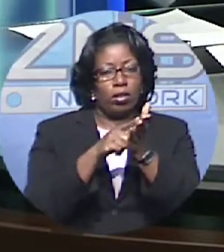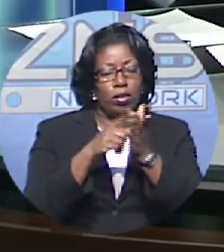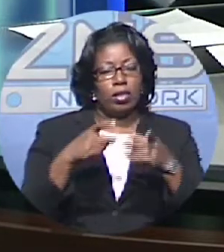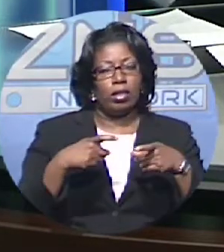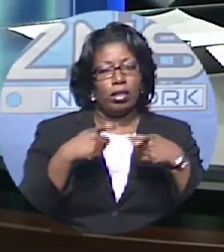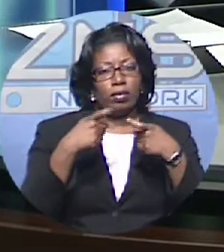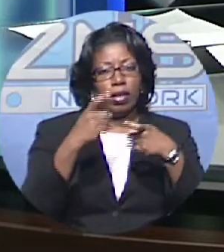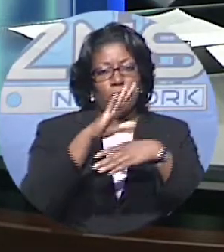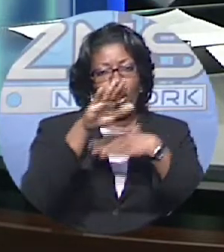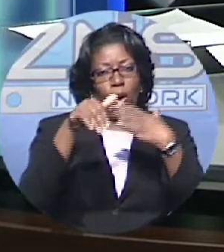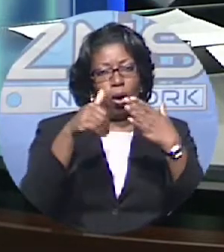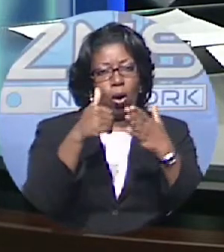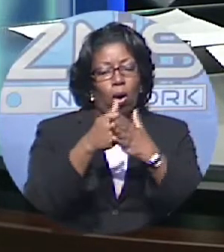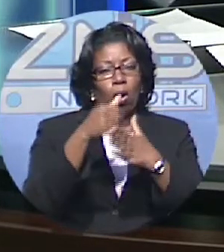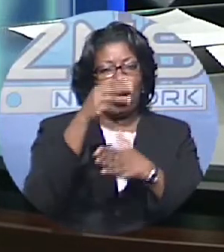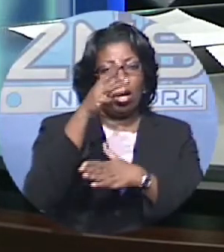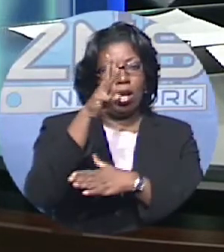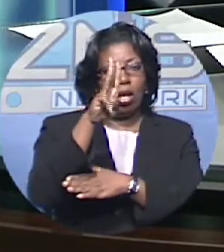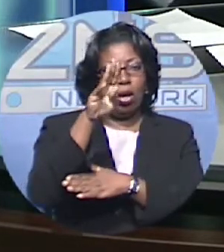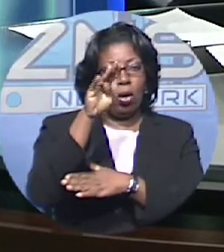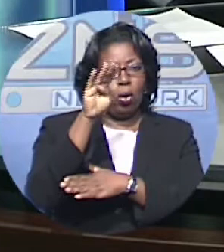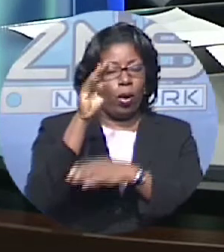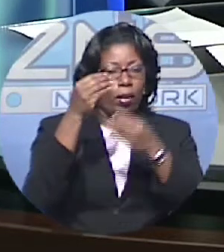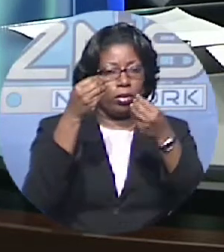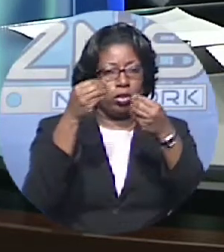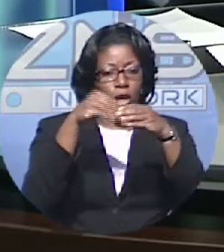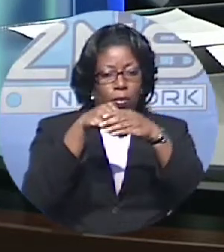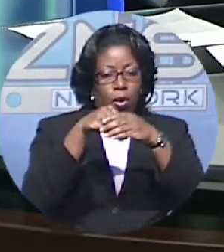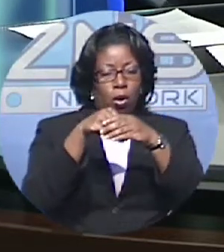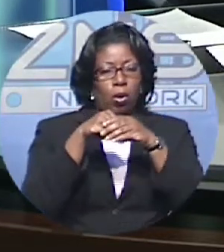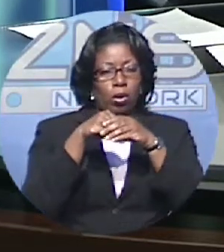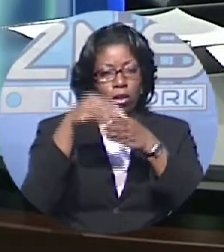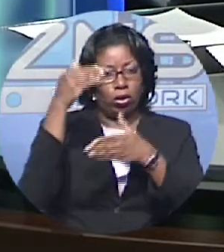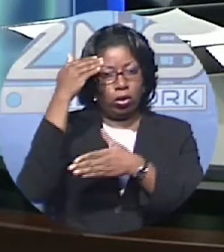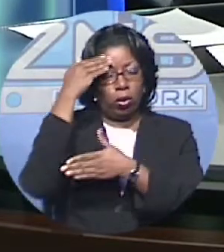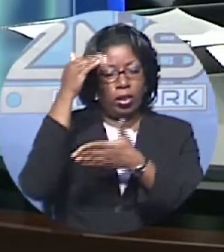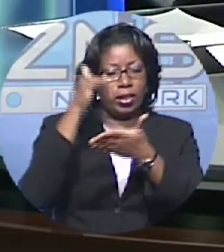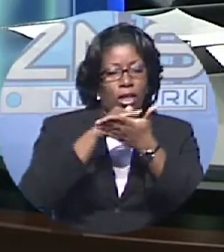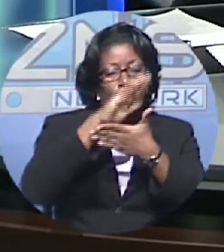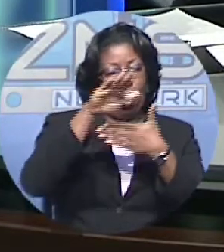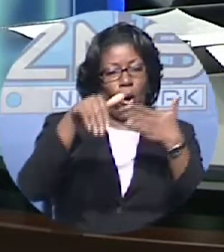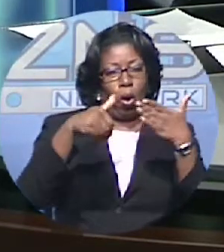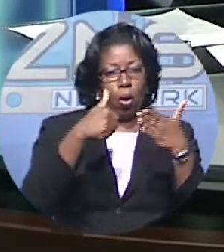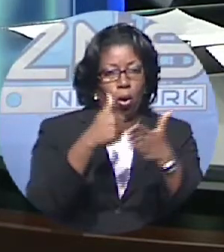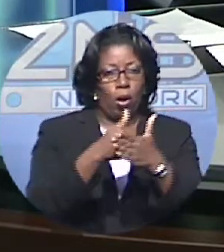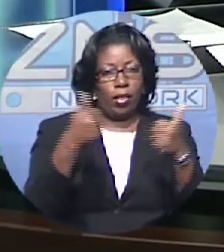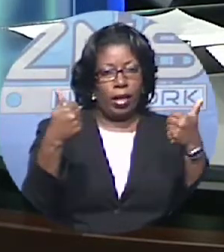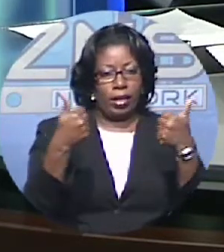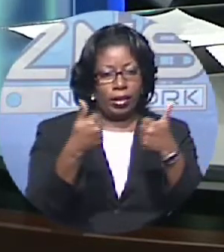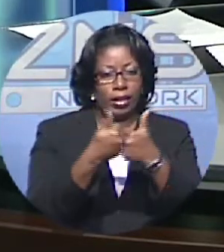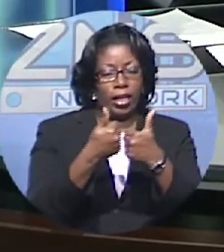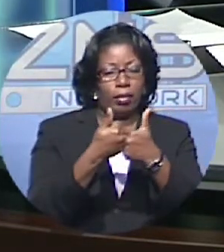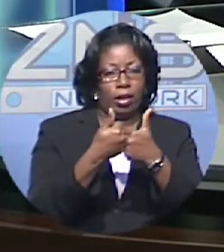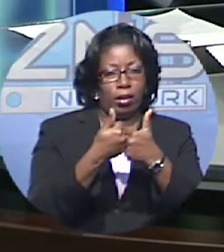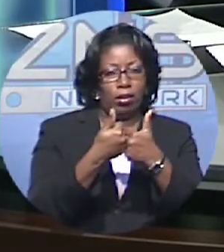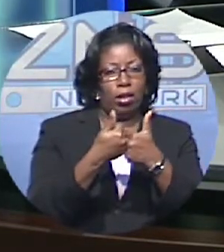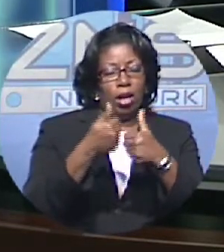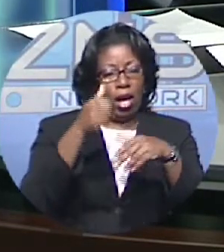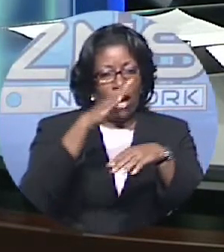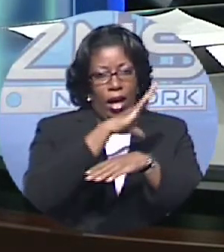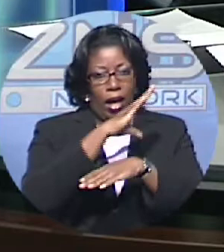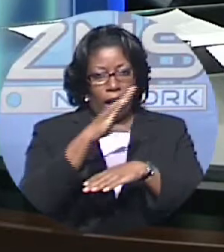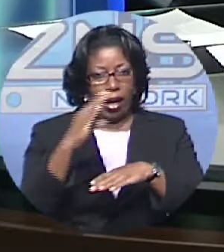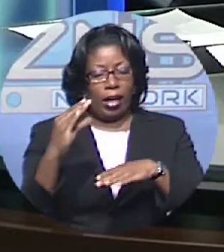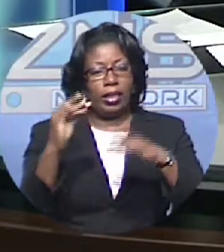in part, that all web shop owners and operators are placed on notice that all their gaming operations, including all online